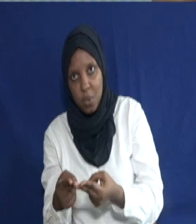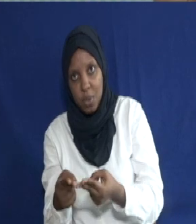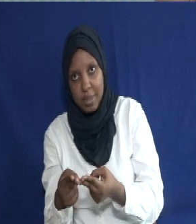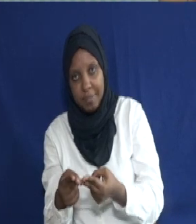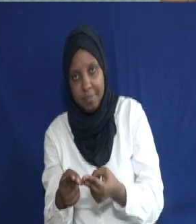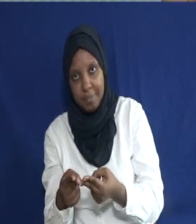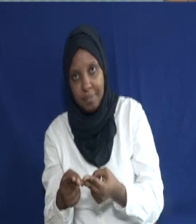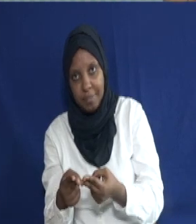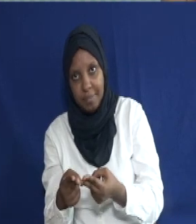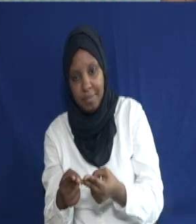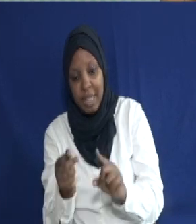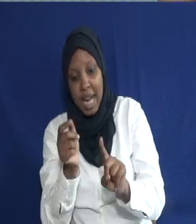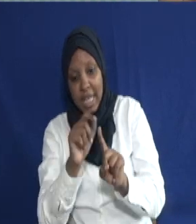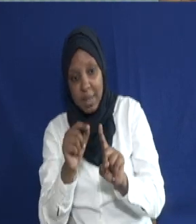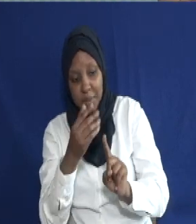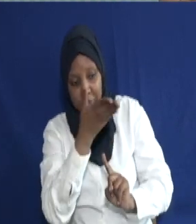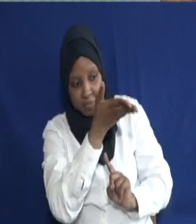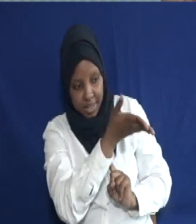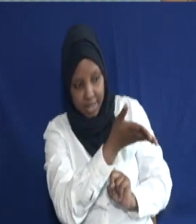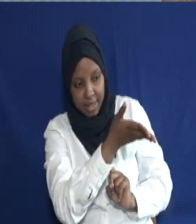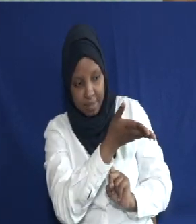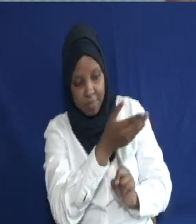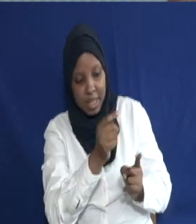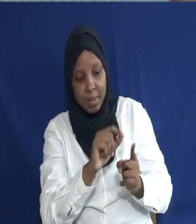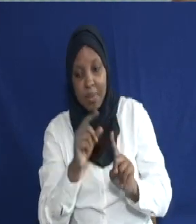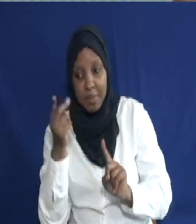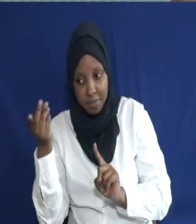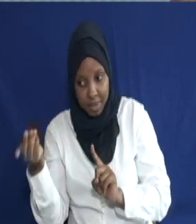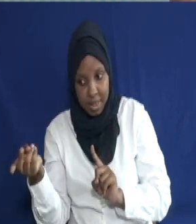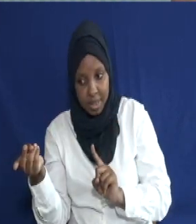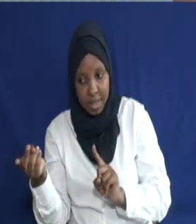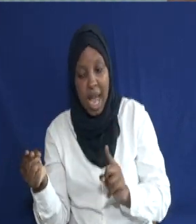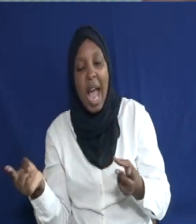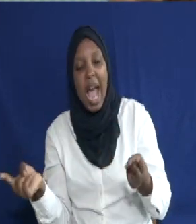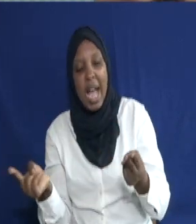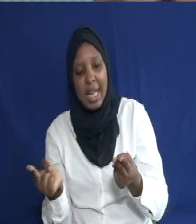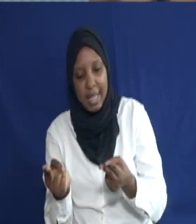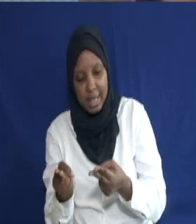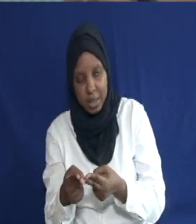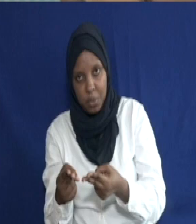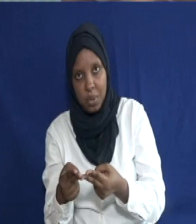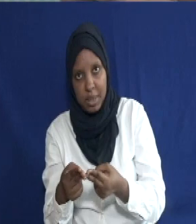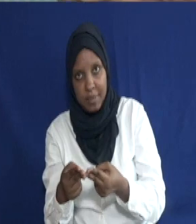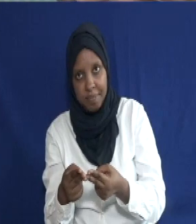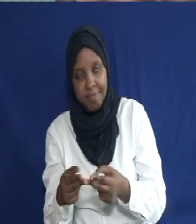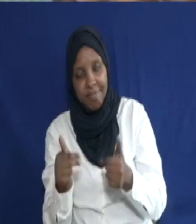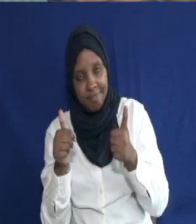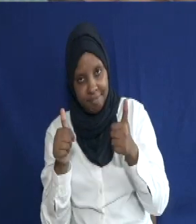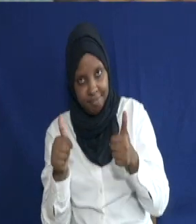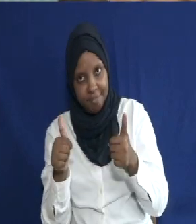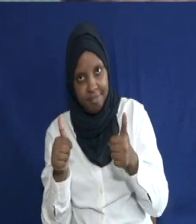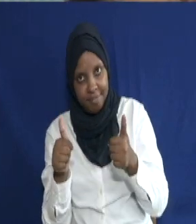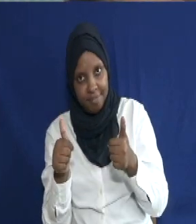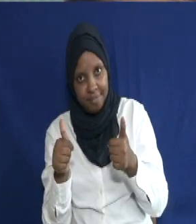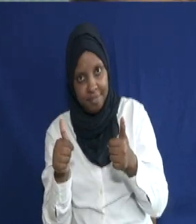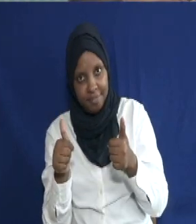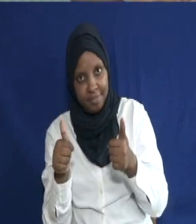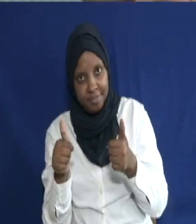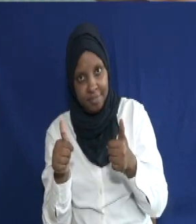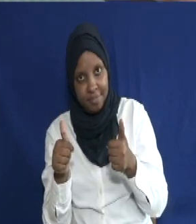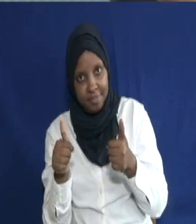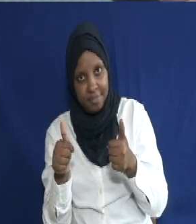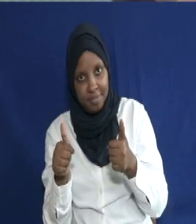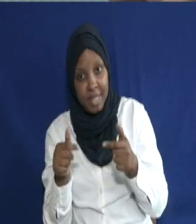Exponents here left hand side is 3, and here right hand side exponent is 3. So